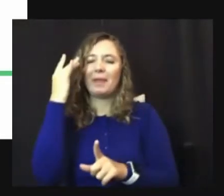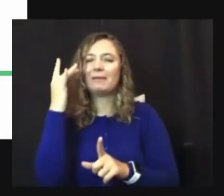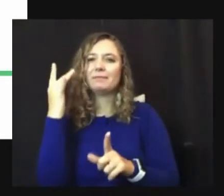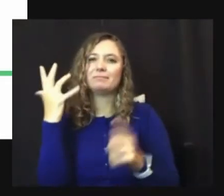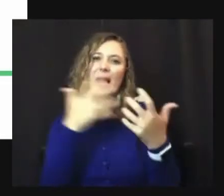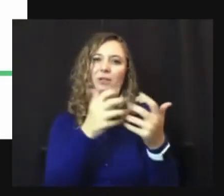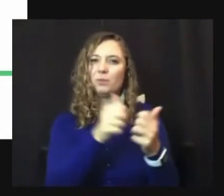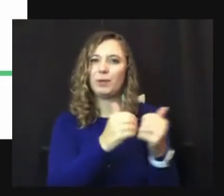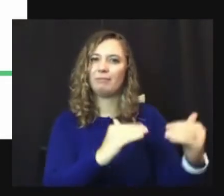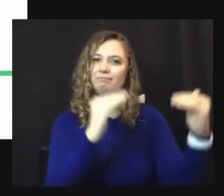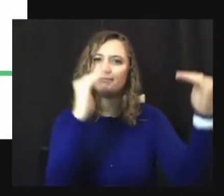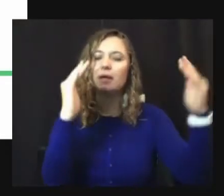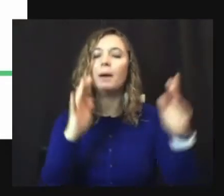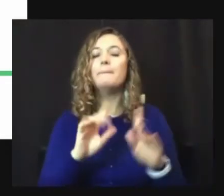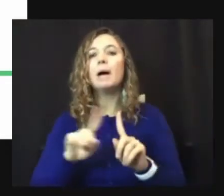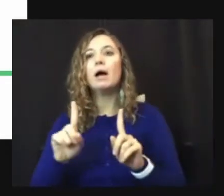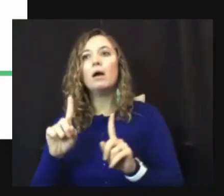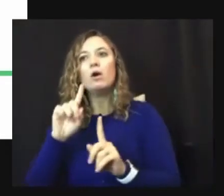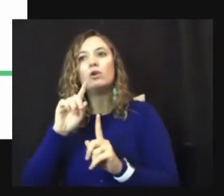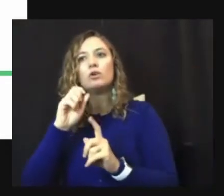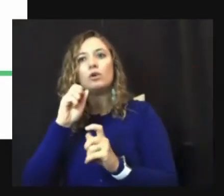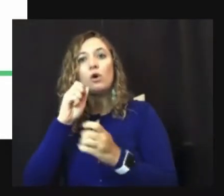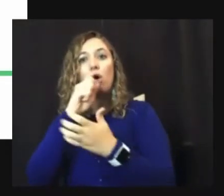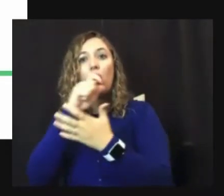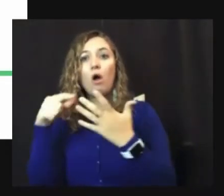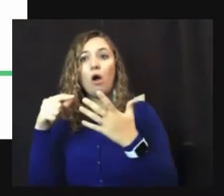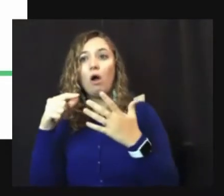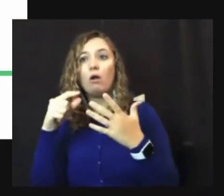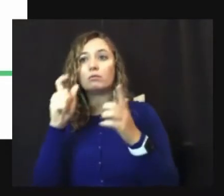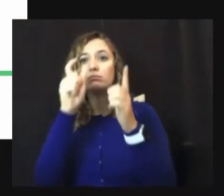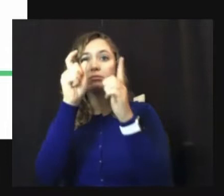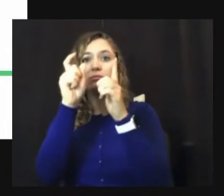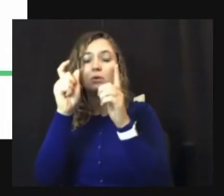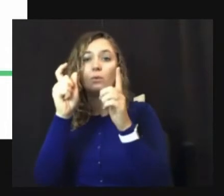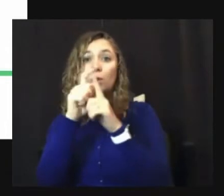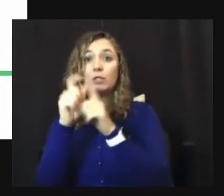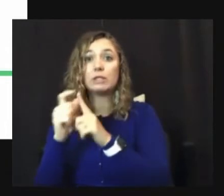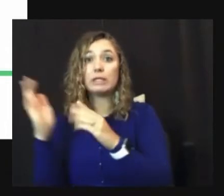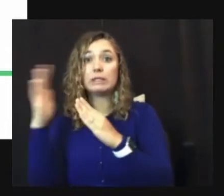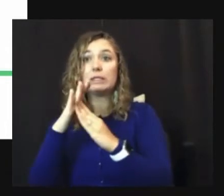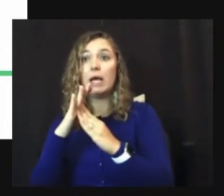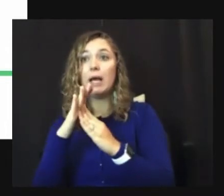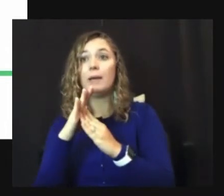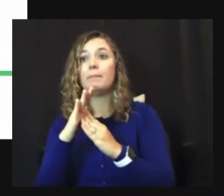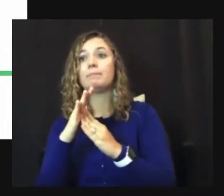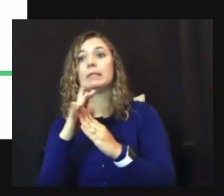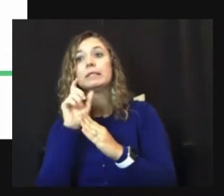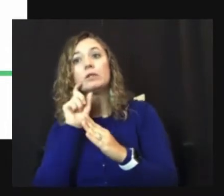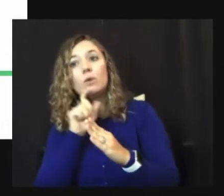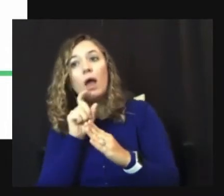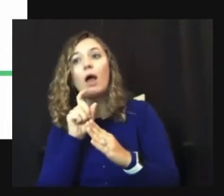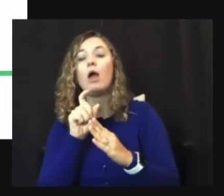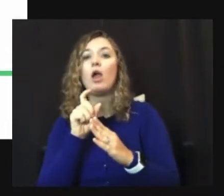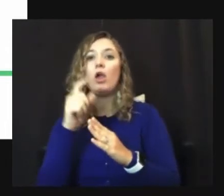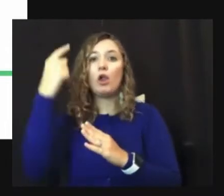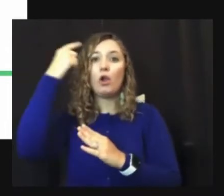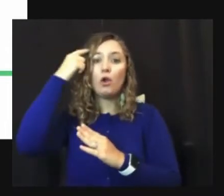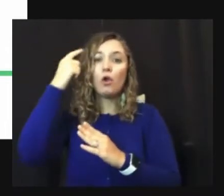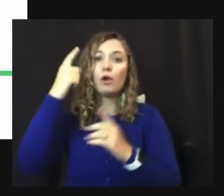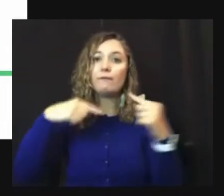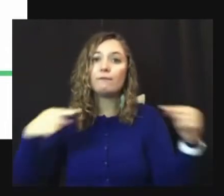because all of these things, sexuality, neurodiversity, attractiveness, gender,